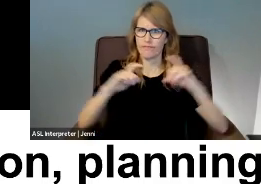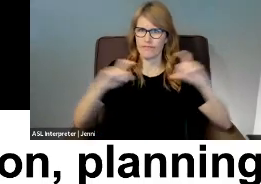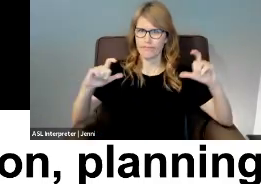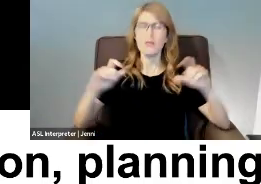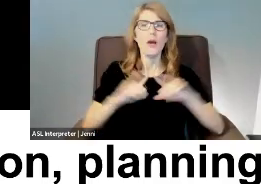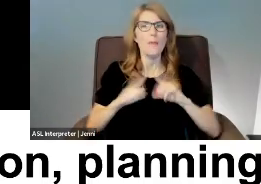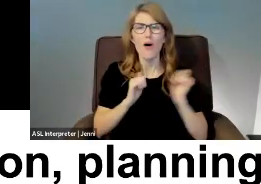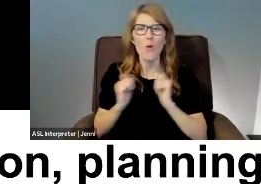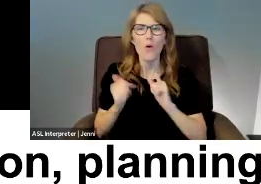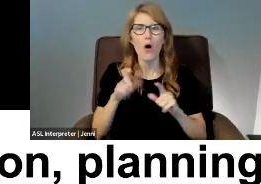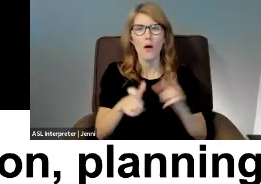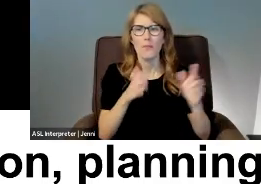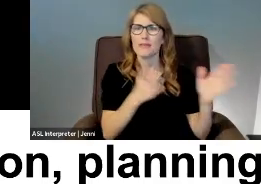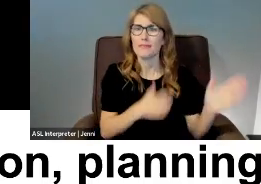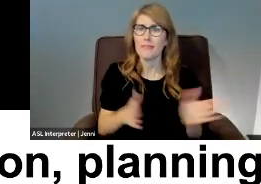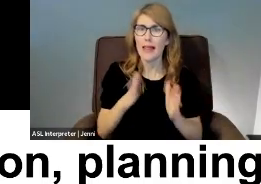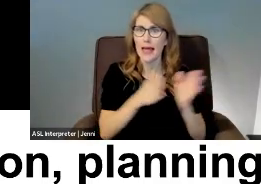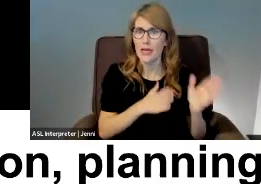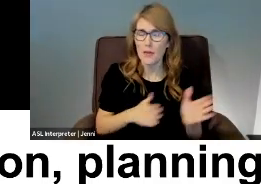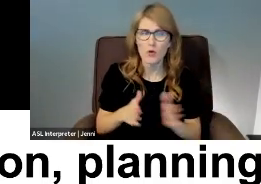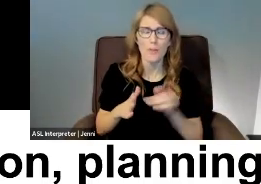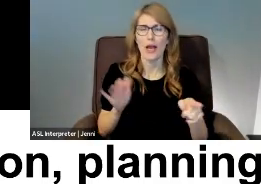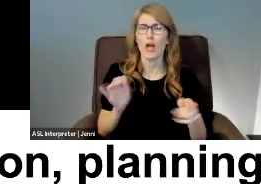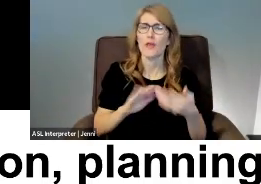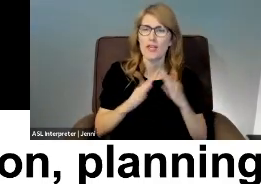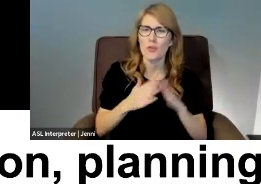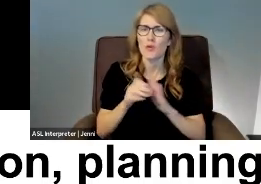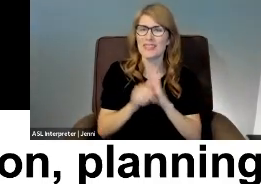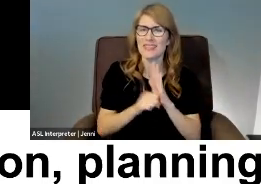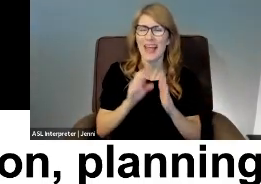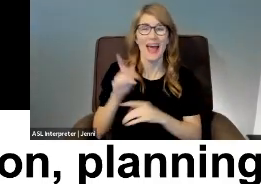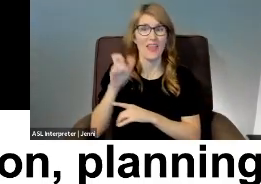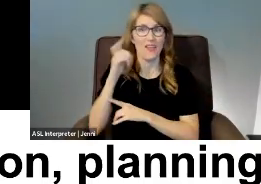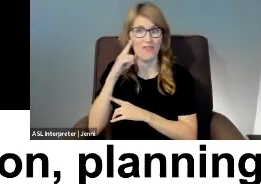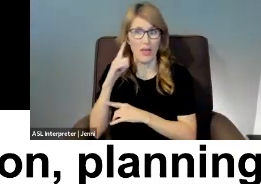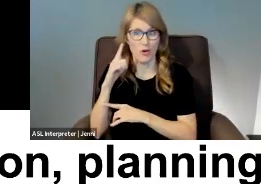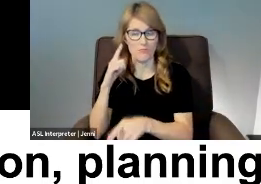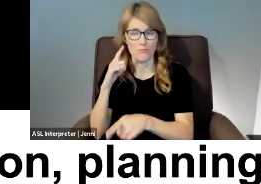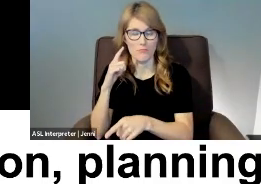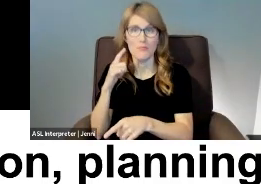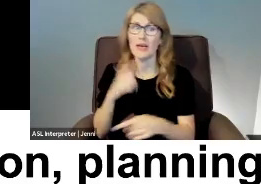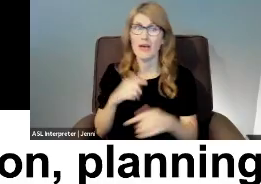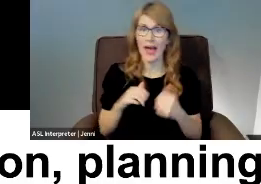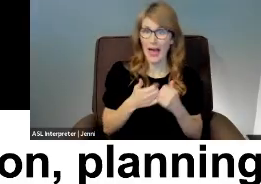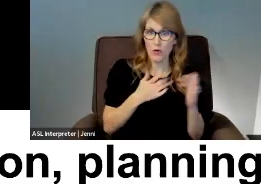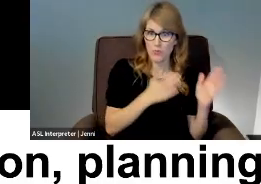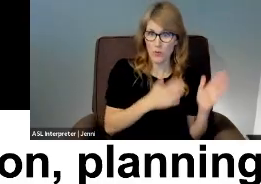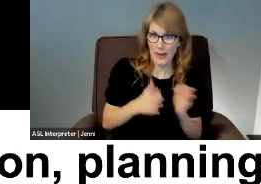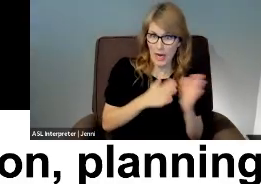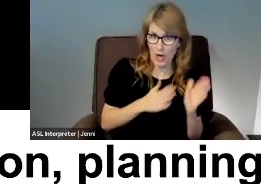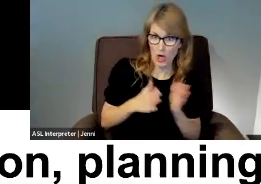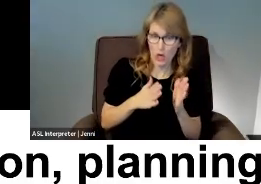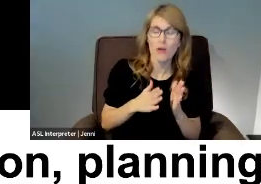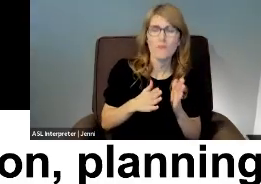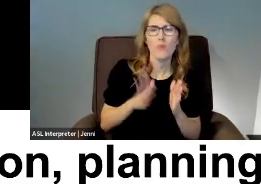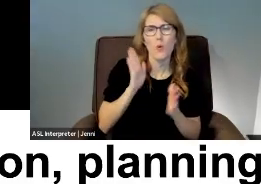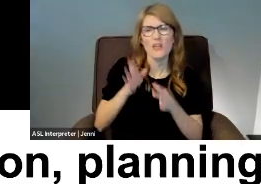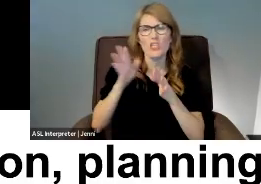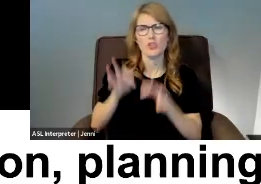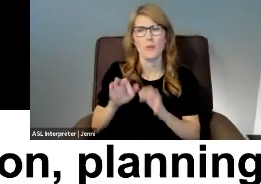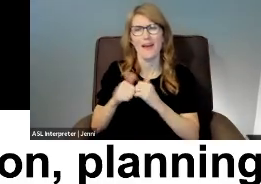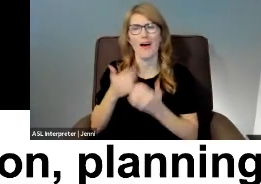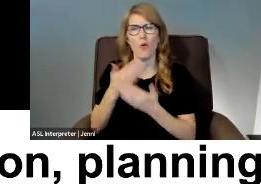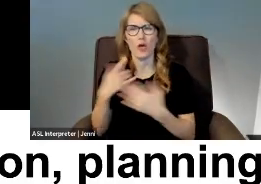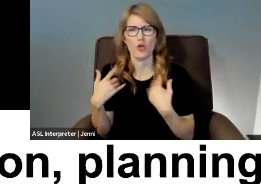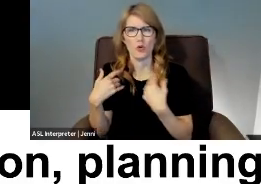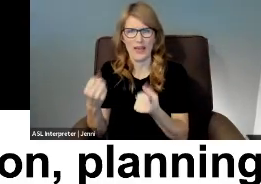just as businesses, overall communities, the state, and federal government. How prepared you are in large part is going to determine how well you recover when a